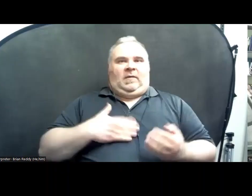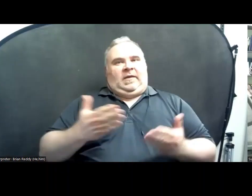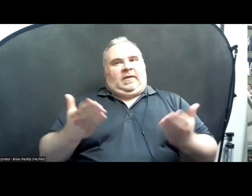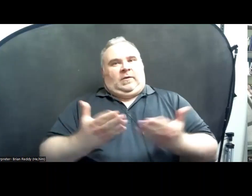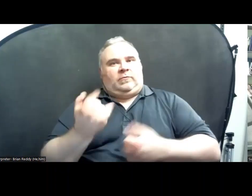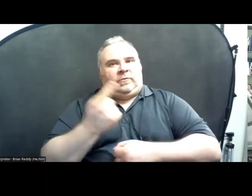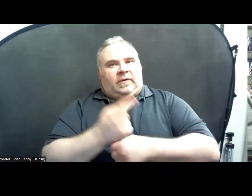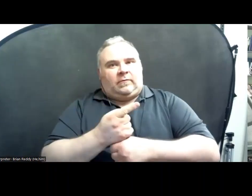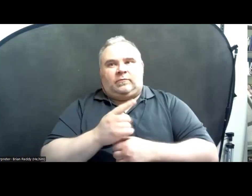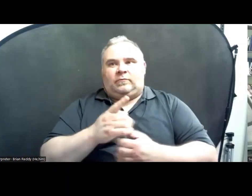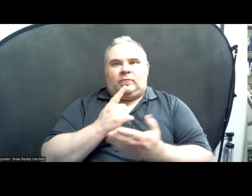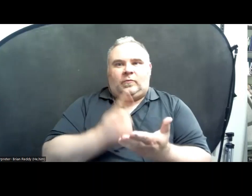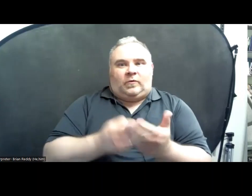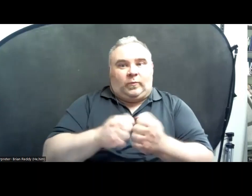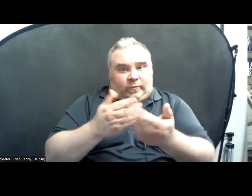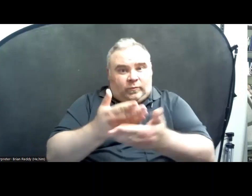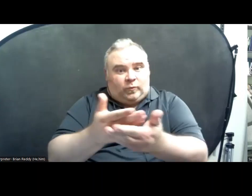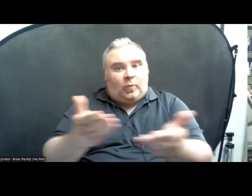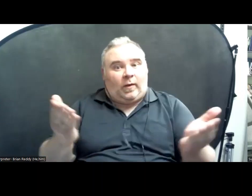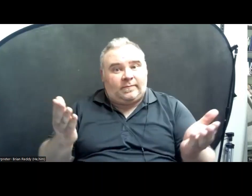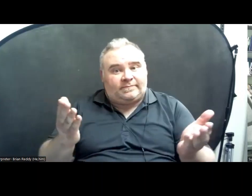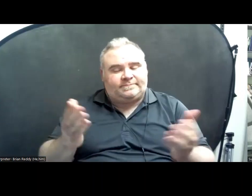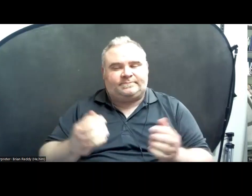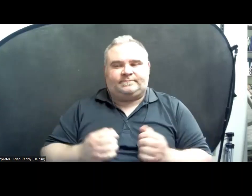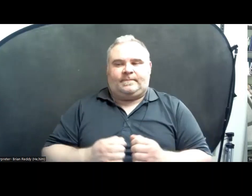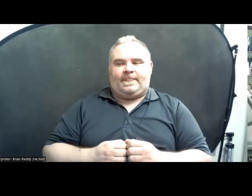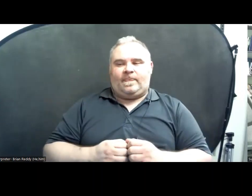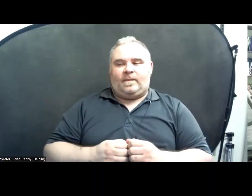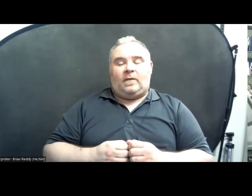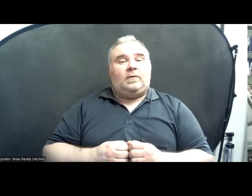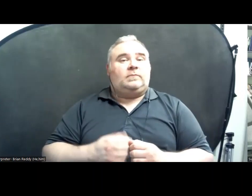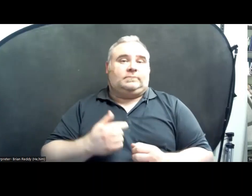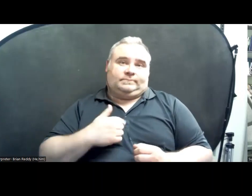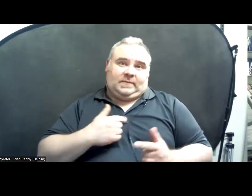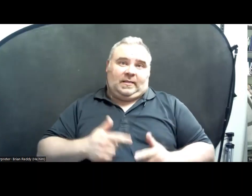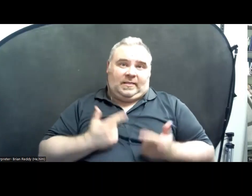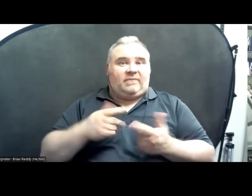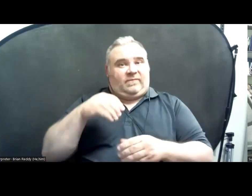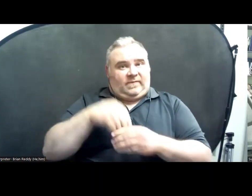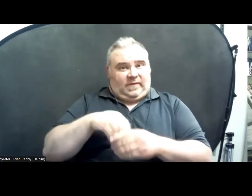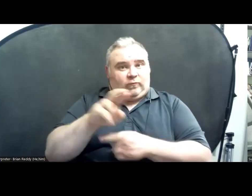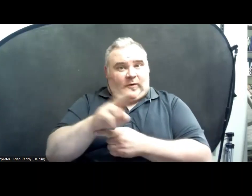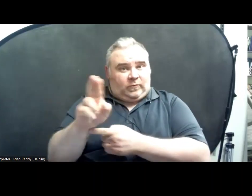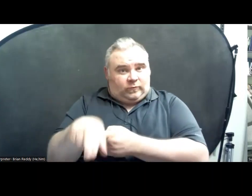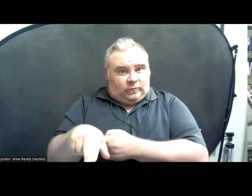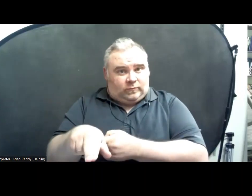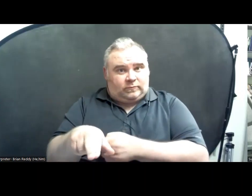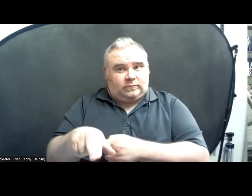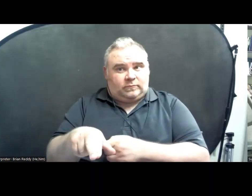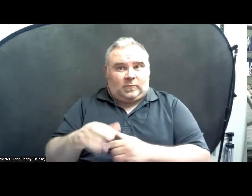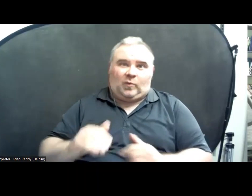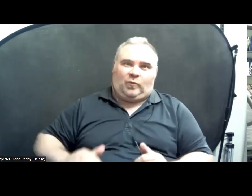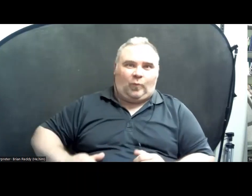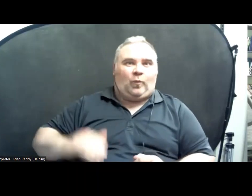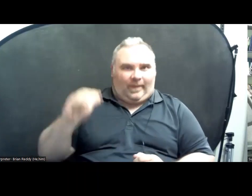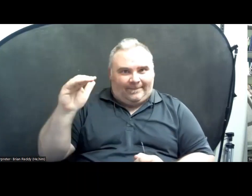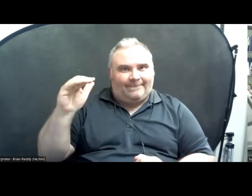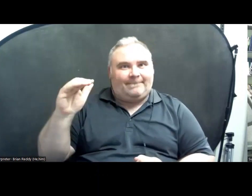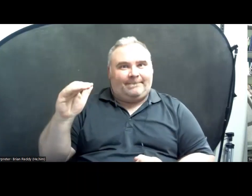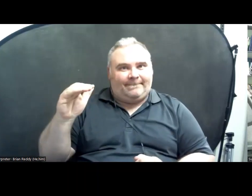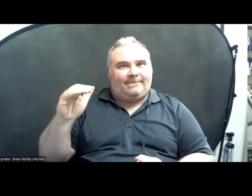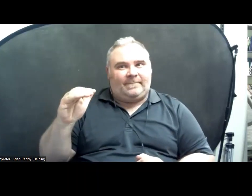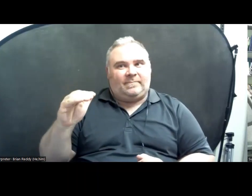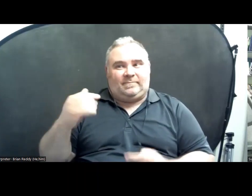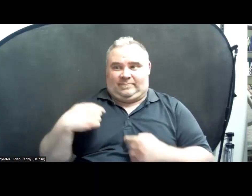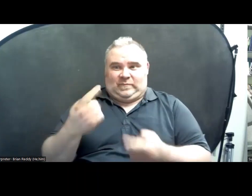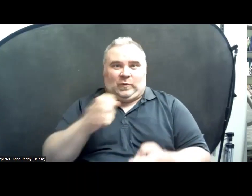discuss things with all of you. I've lived in Rochester growing up